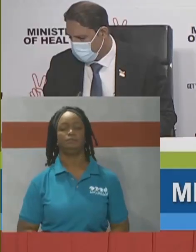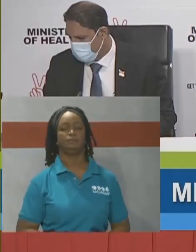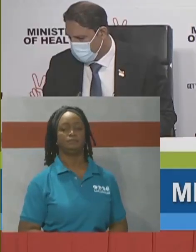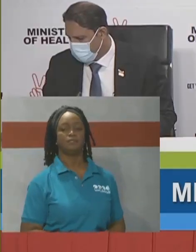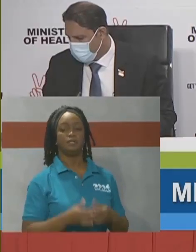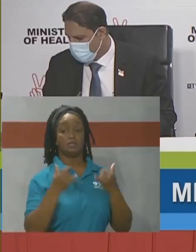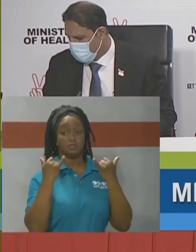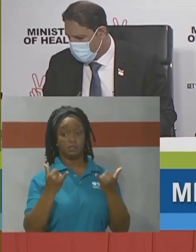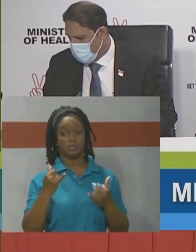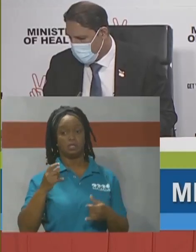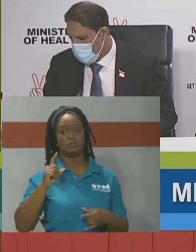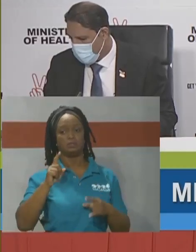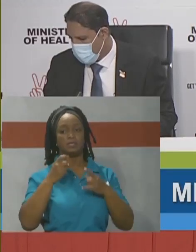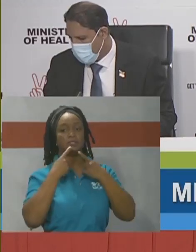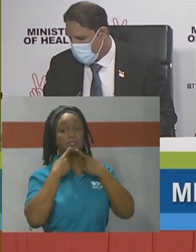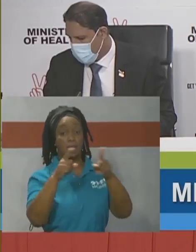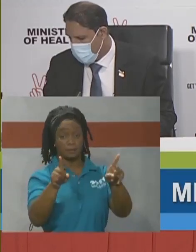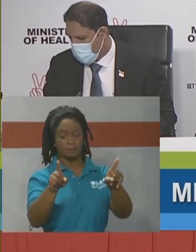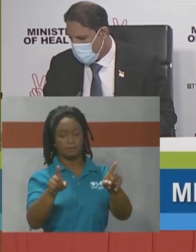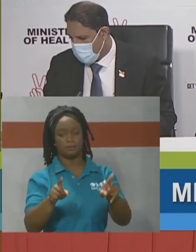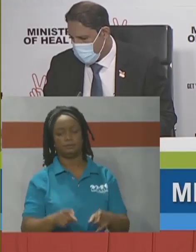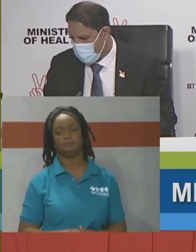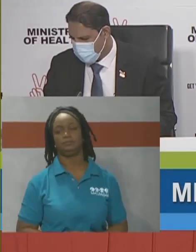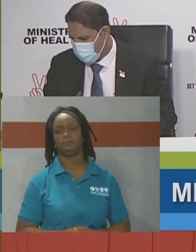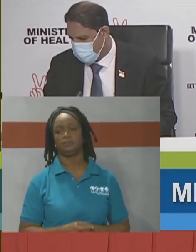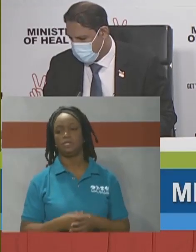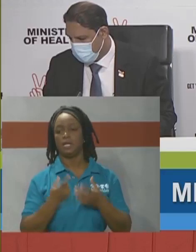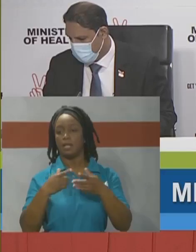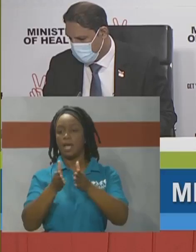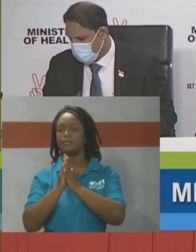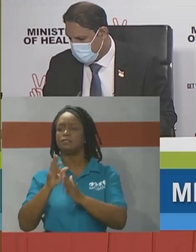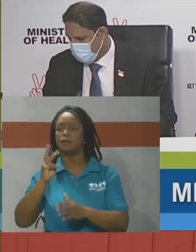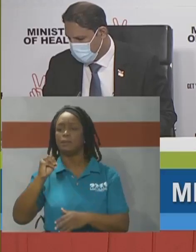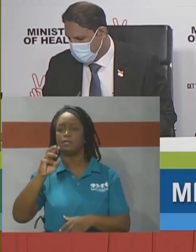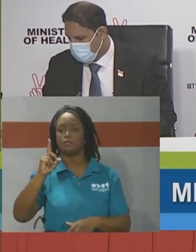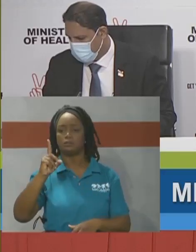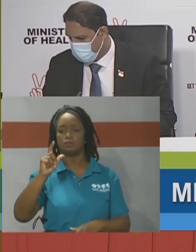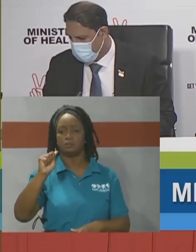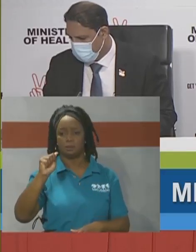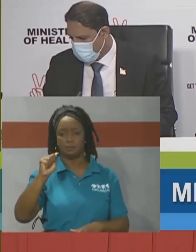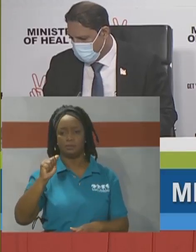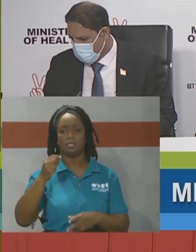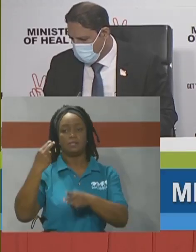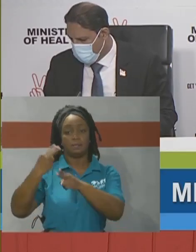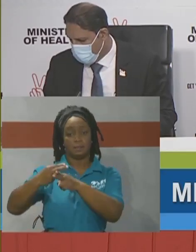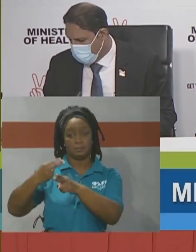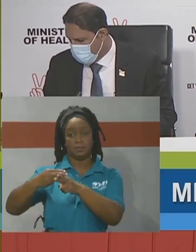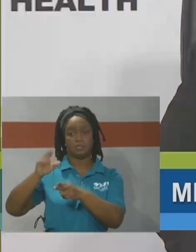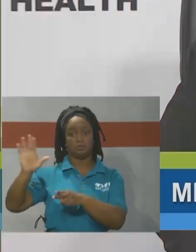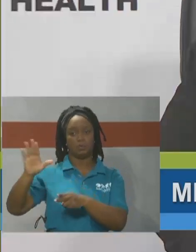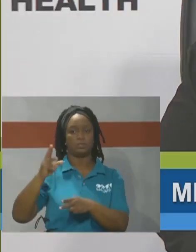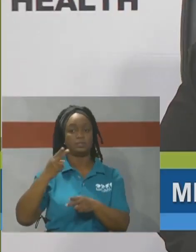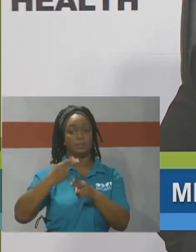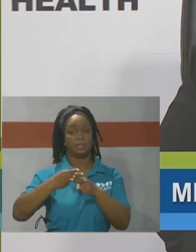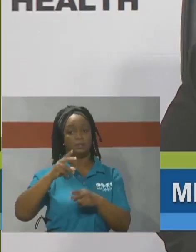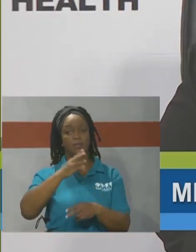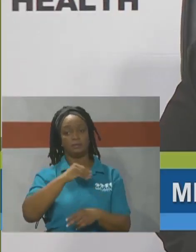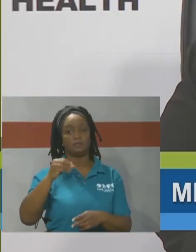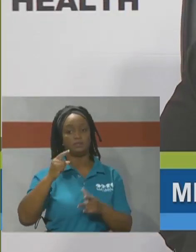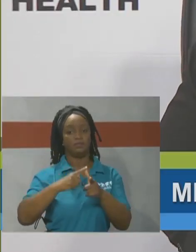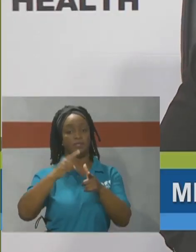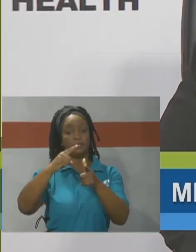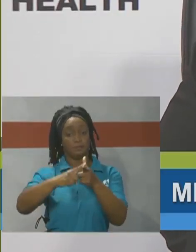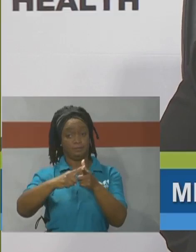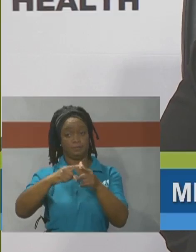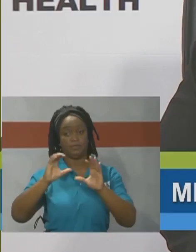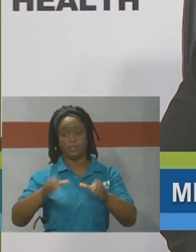question and answer segment. We ask the media representatives to state their name and the name of their media house before posing their questions.